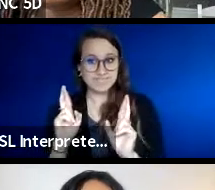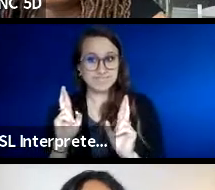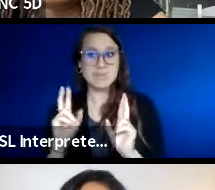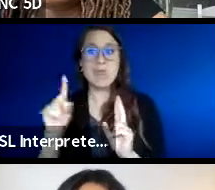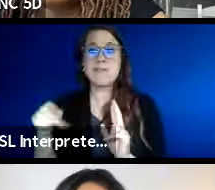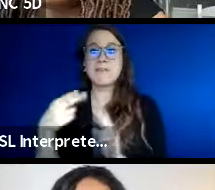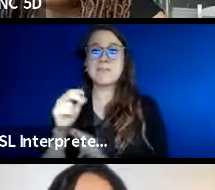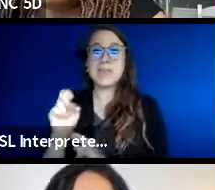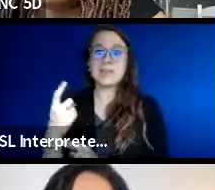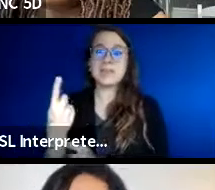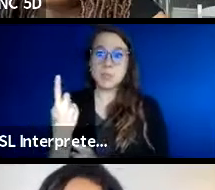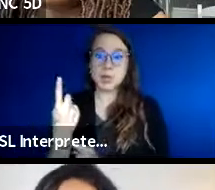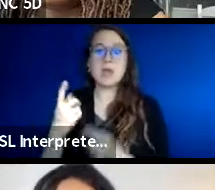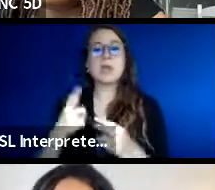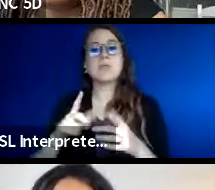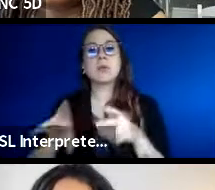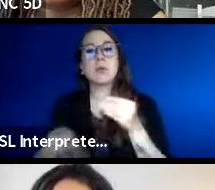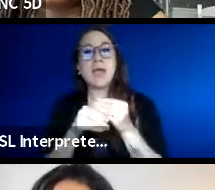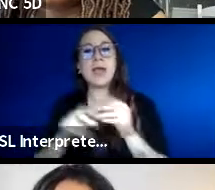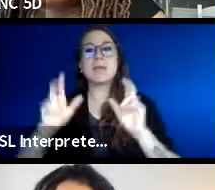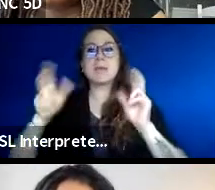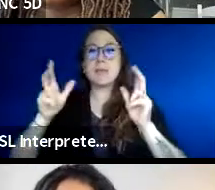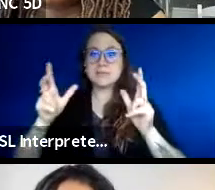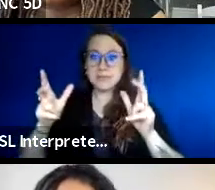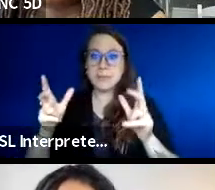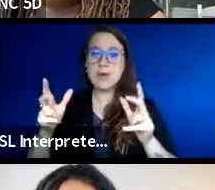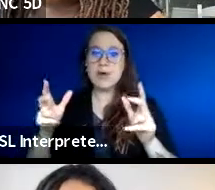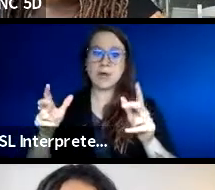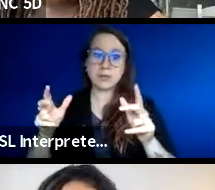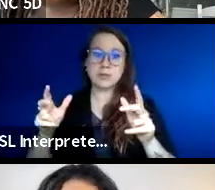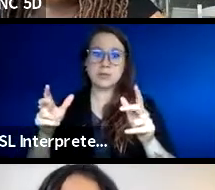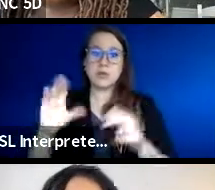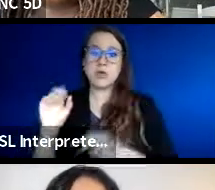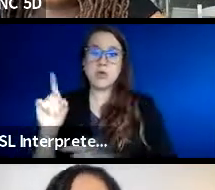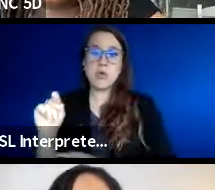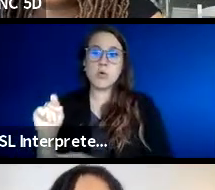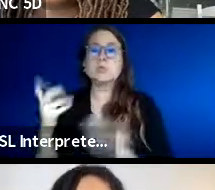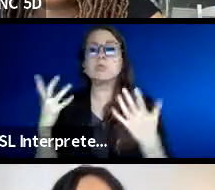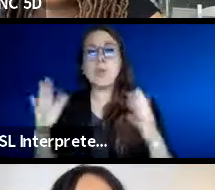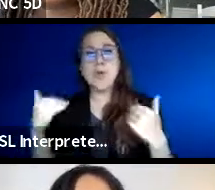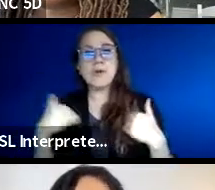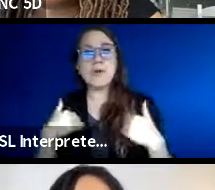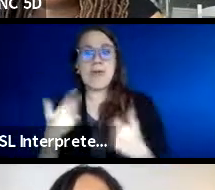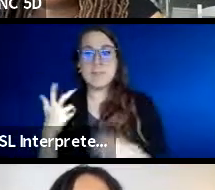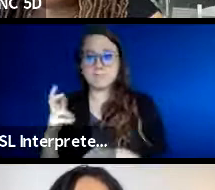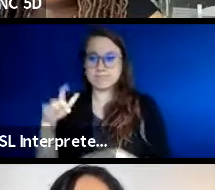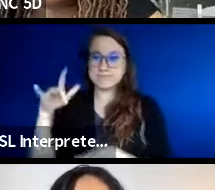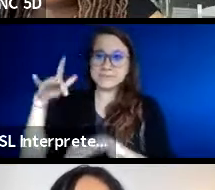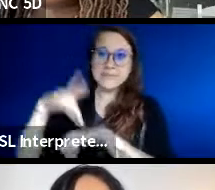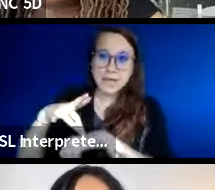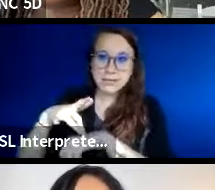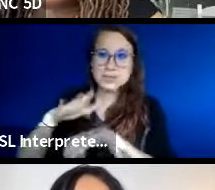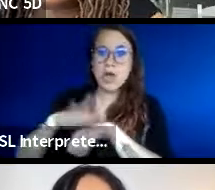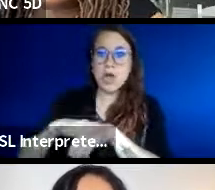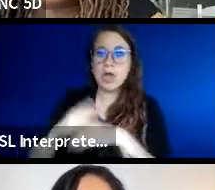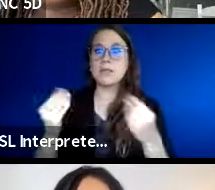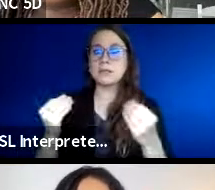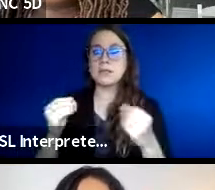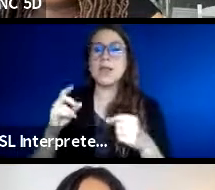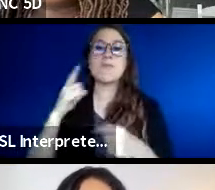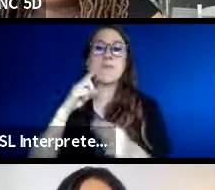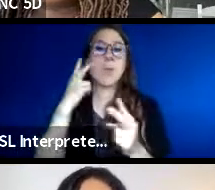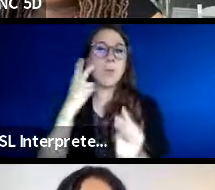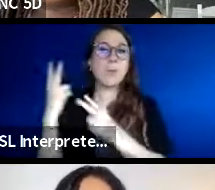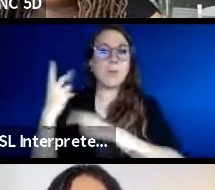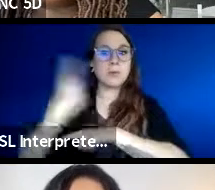one where we have the basketball court, so we are able to step foot on the site as of Memorial Day.